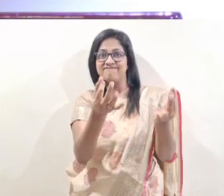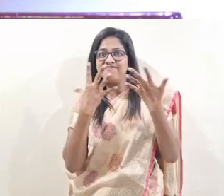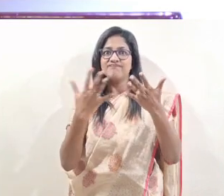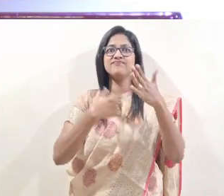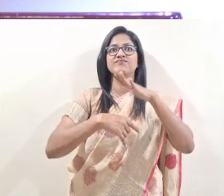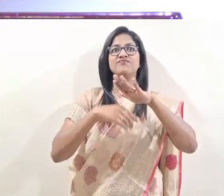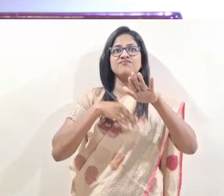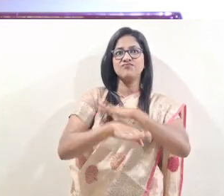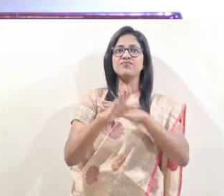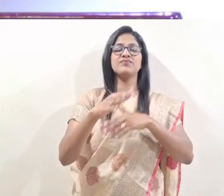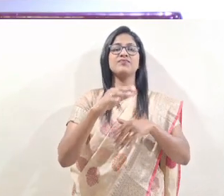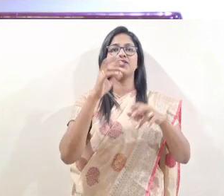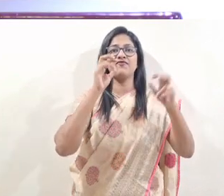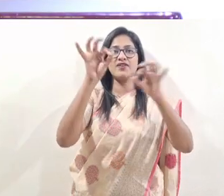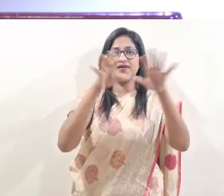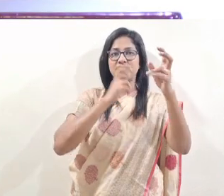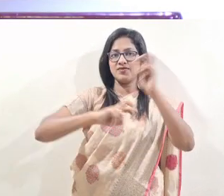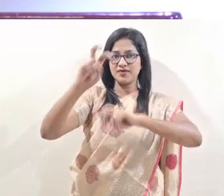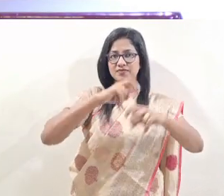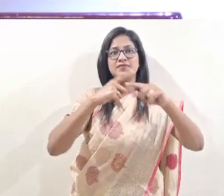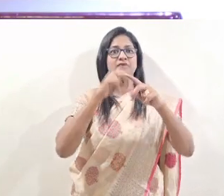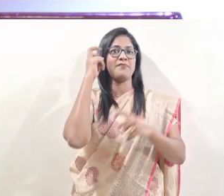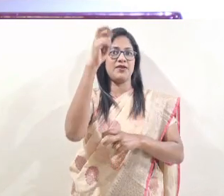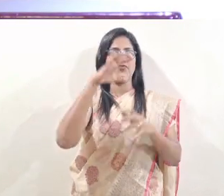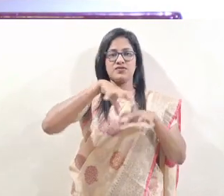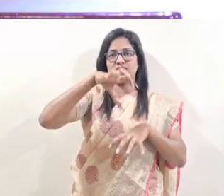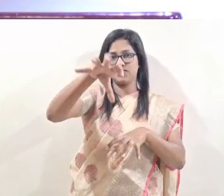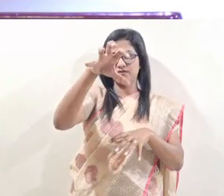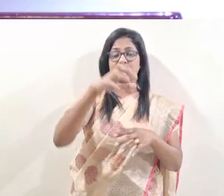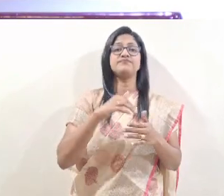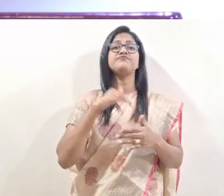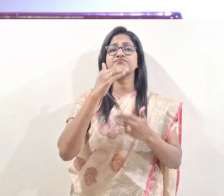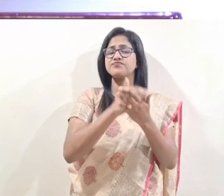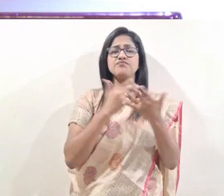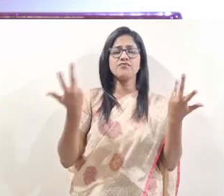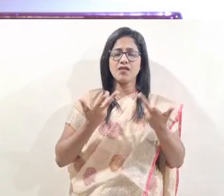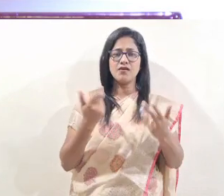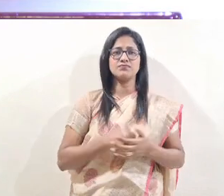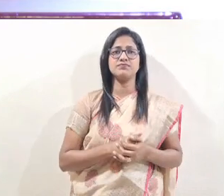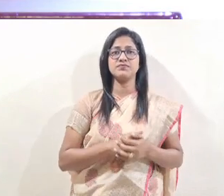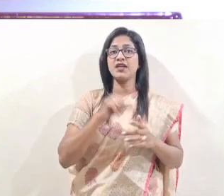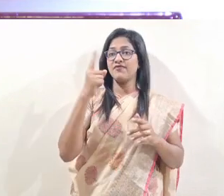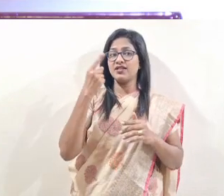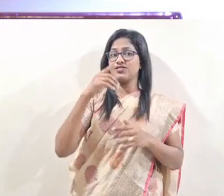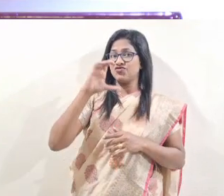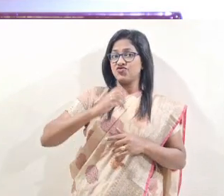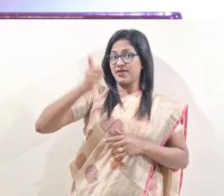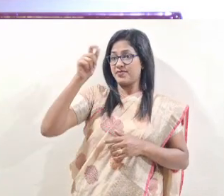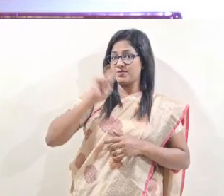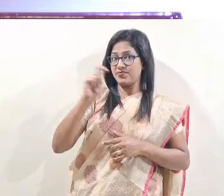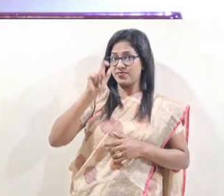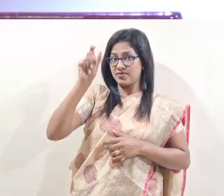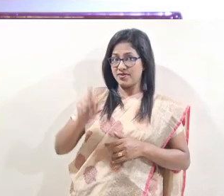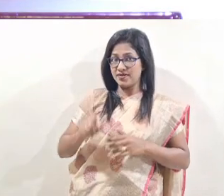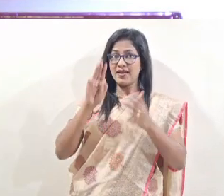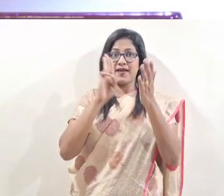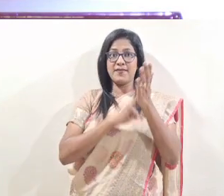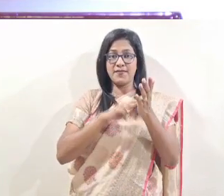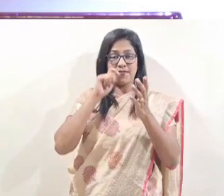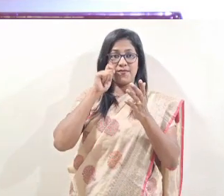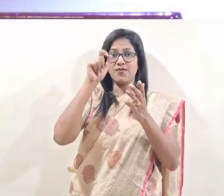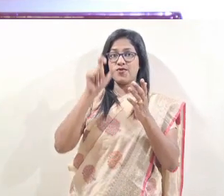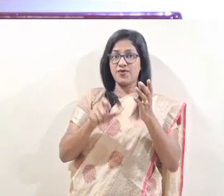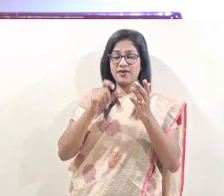systems, metro session. The format for the session is as follows. There would be opening remarks by the chairperson and moderator, Dr.